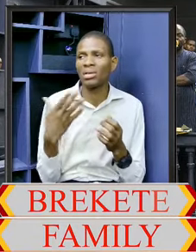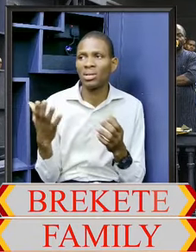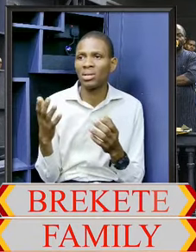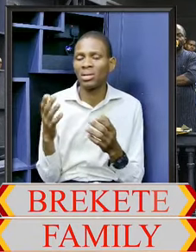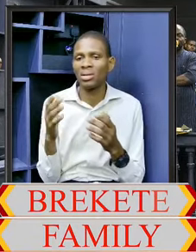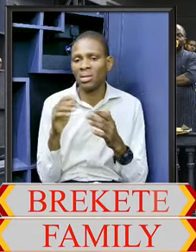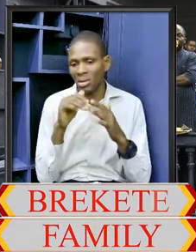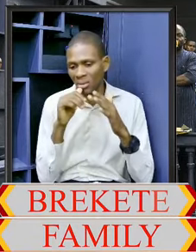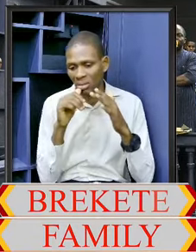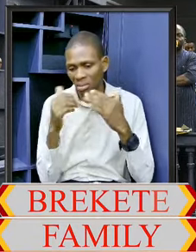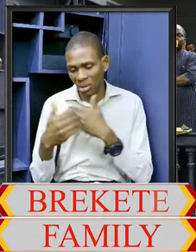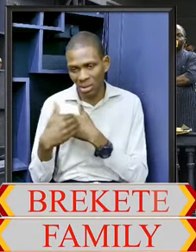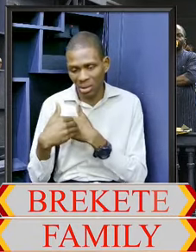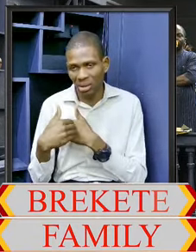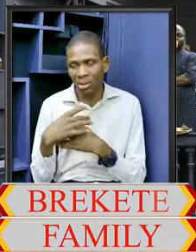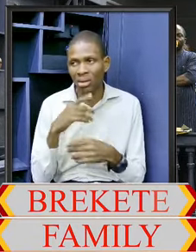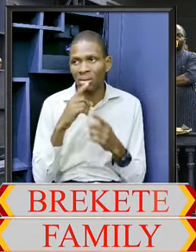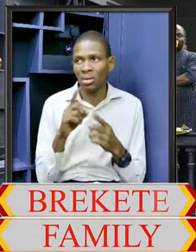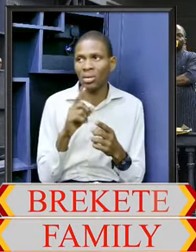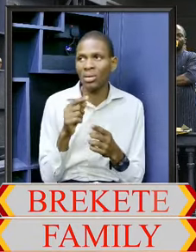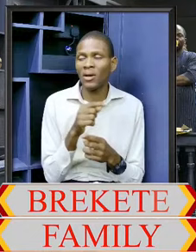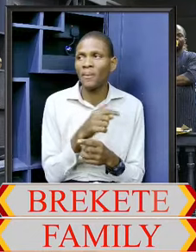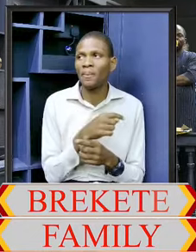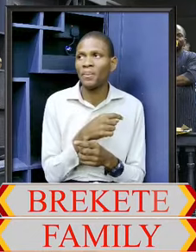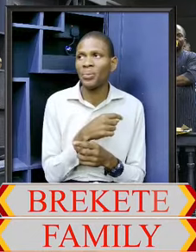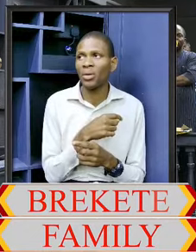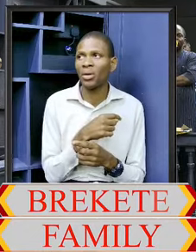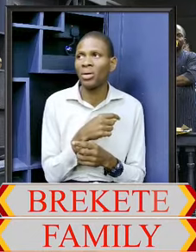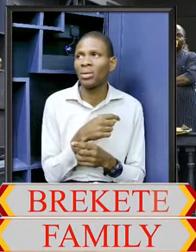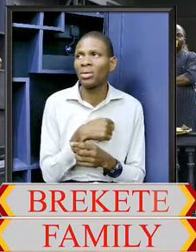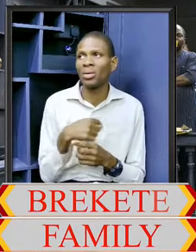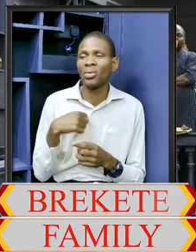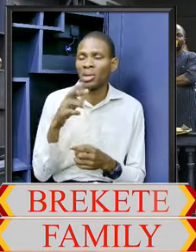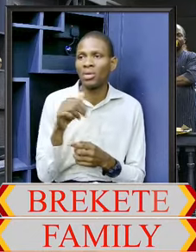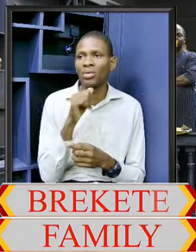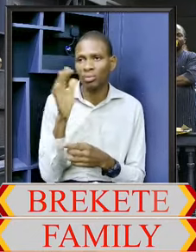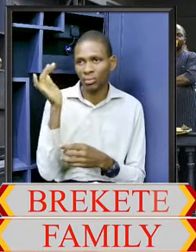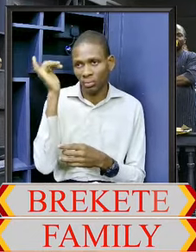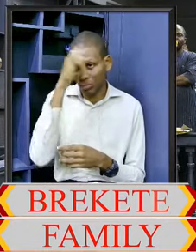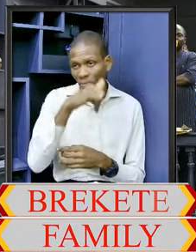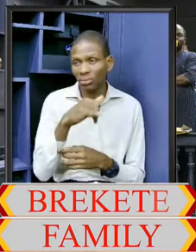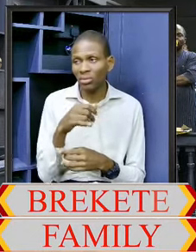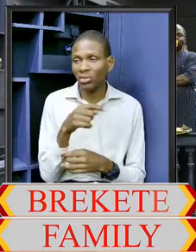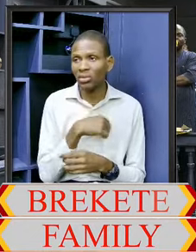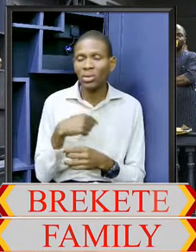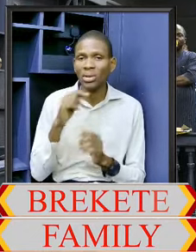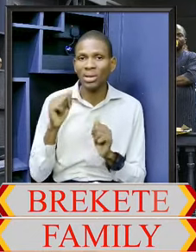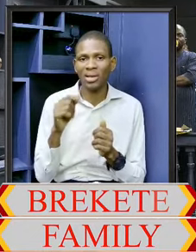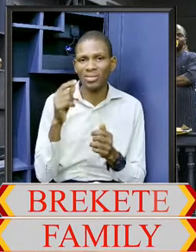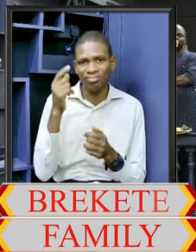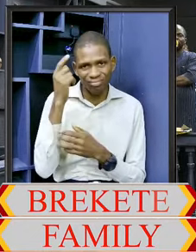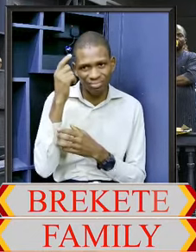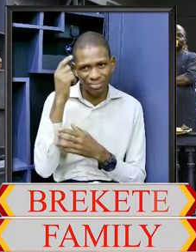behind and talking. We are not Mumu now. We can sense and understand that